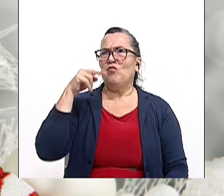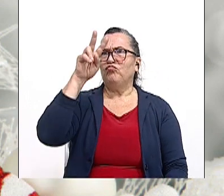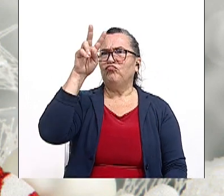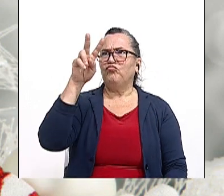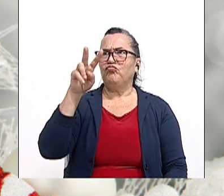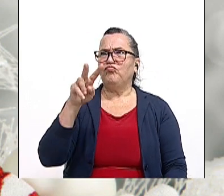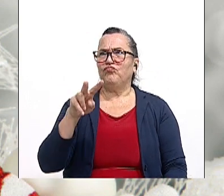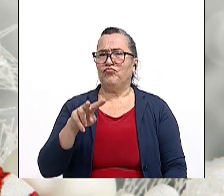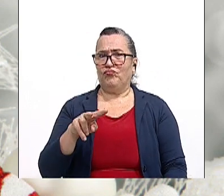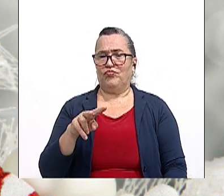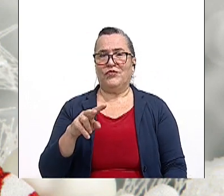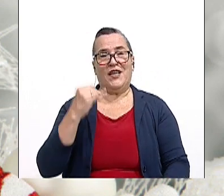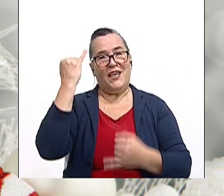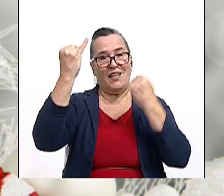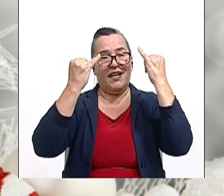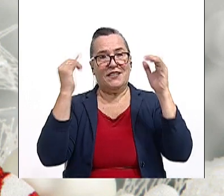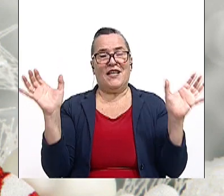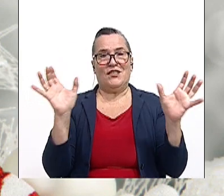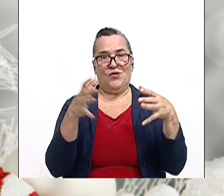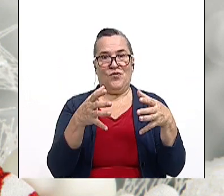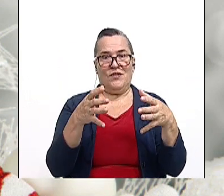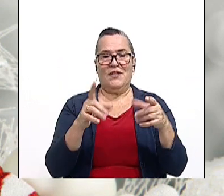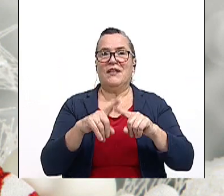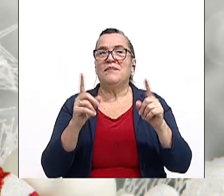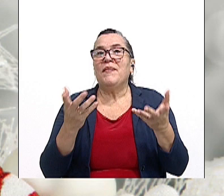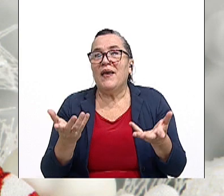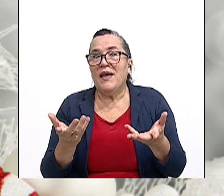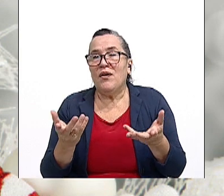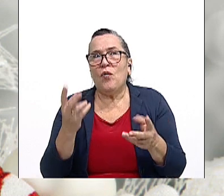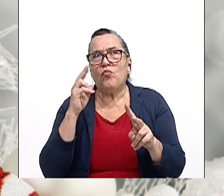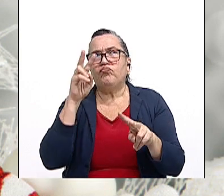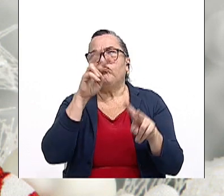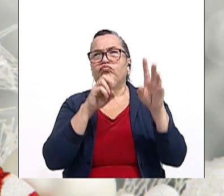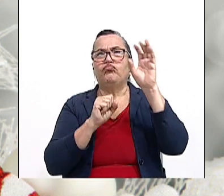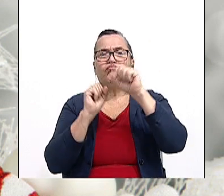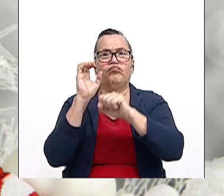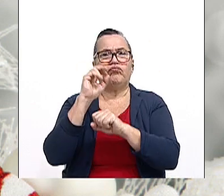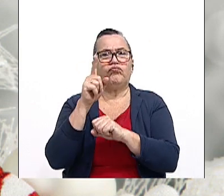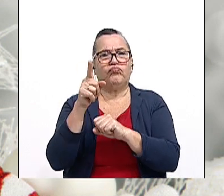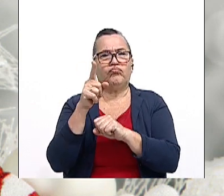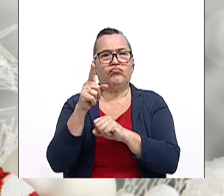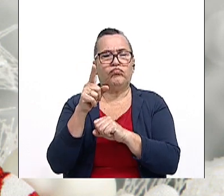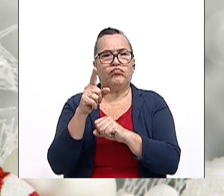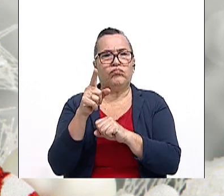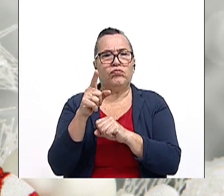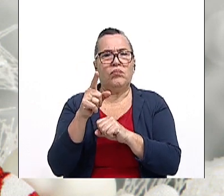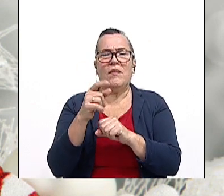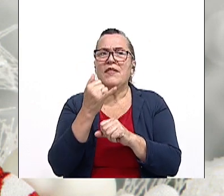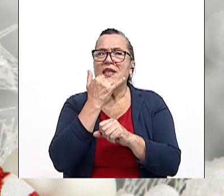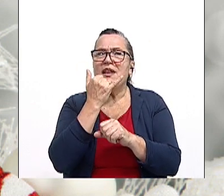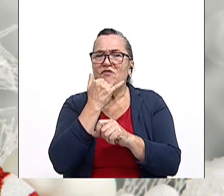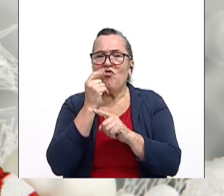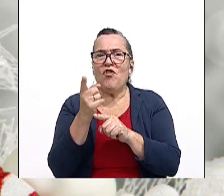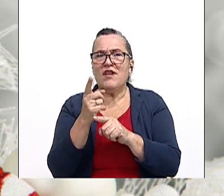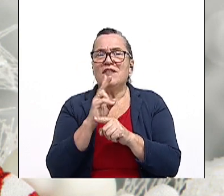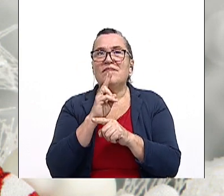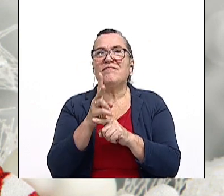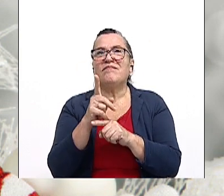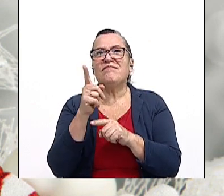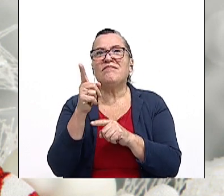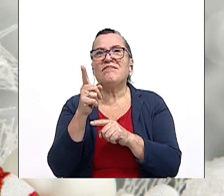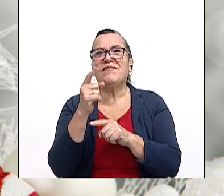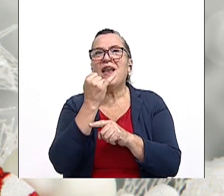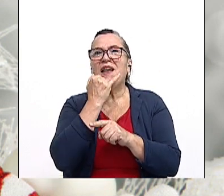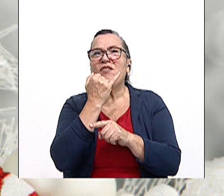the ideas together, but as you can notice, it has some mistakes, okay, because